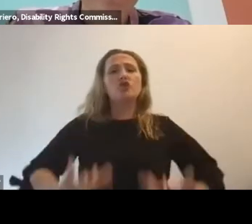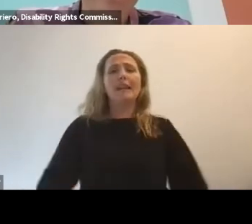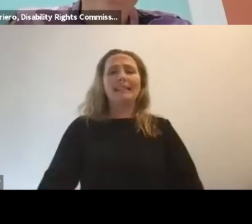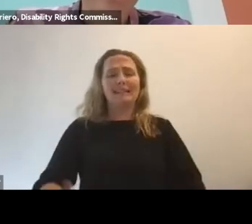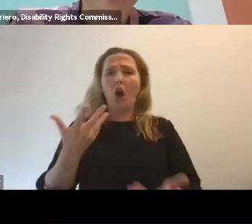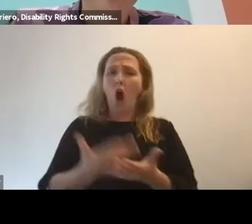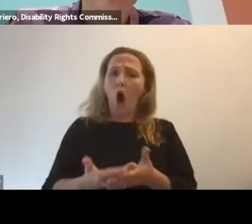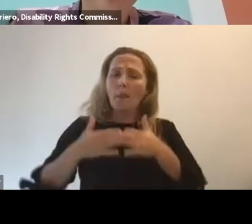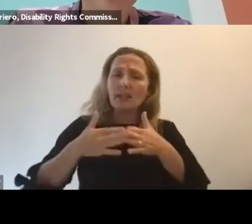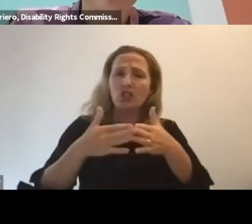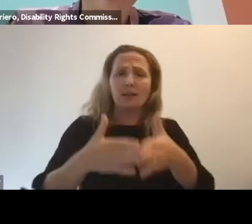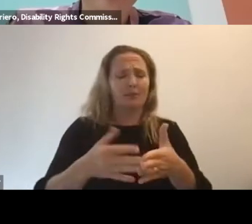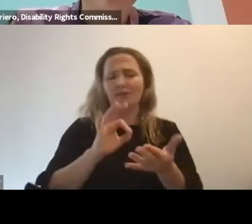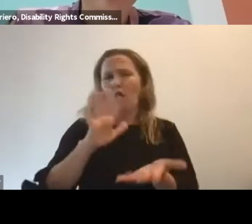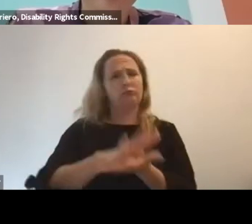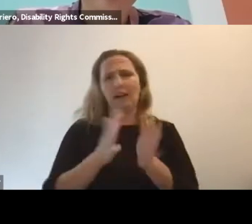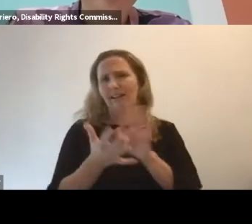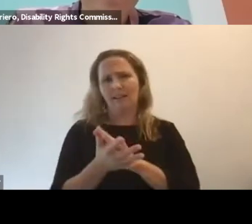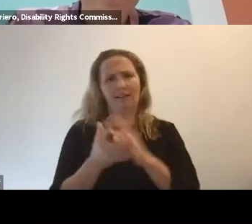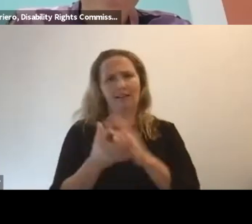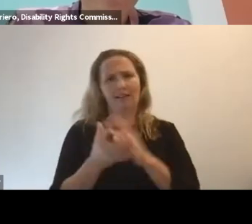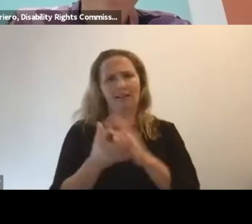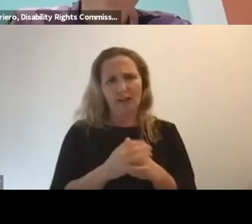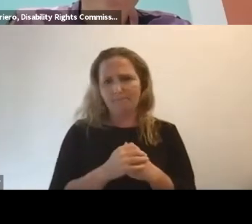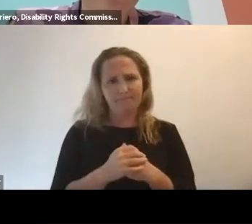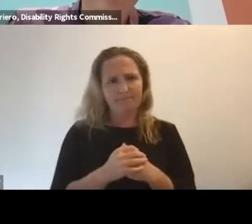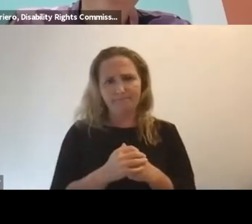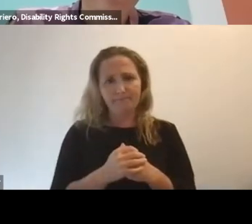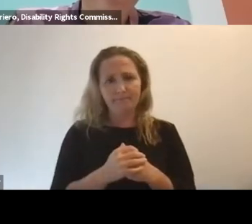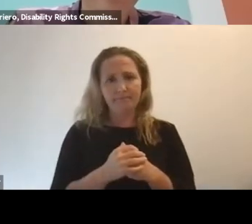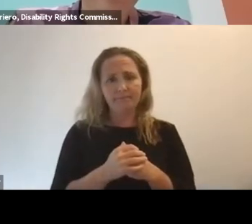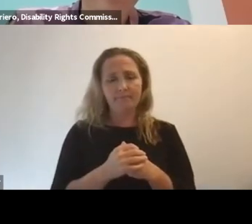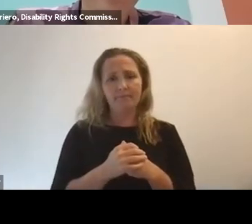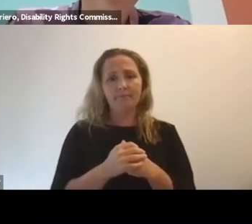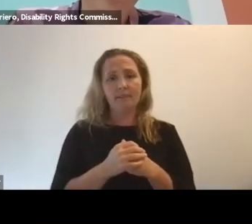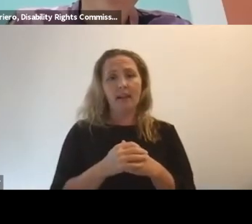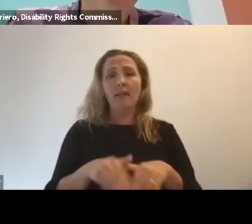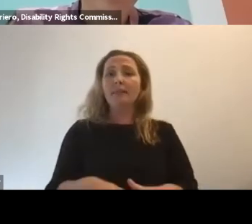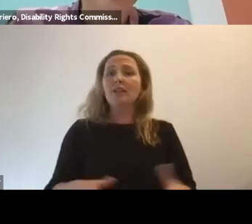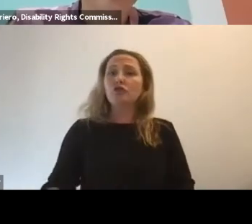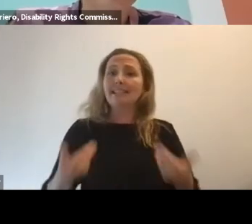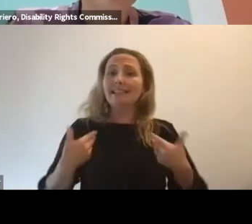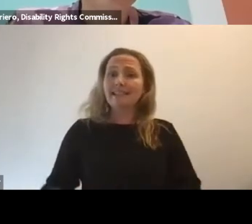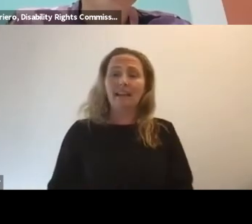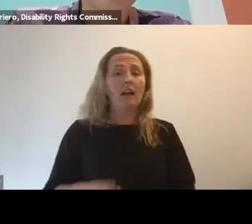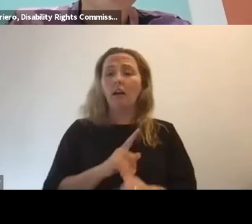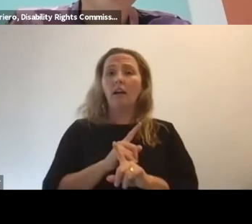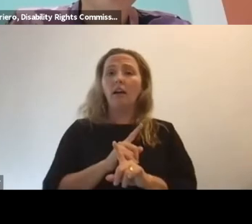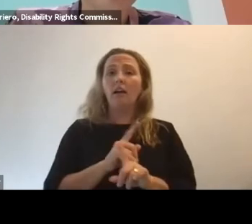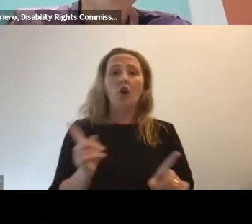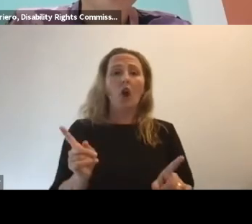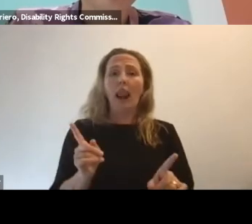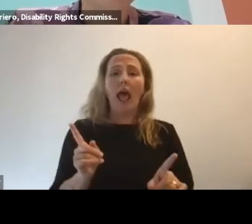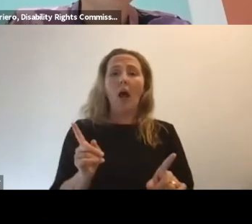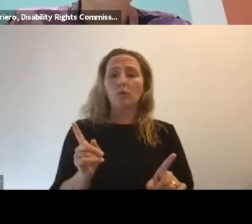pragmatic. And you weren't allowed to wear those, you weren't allowed to wear shorts,